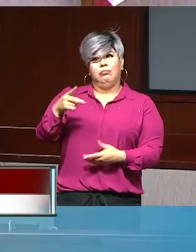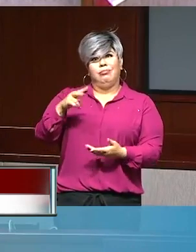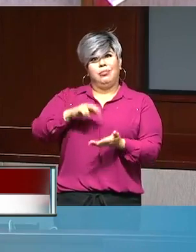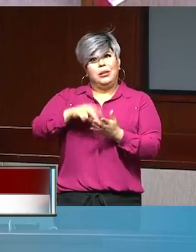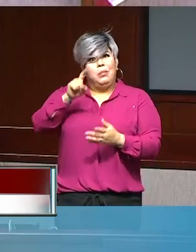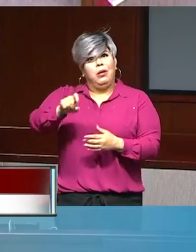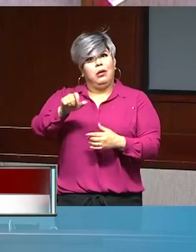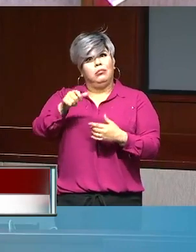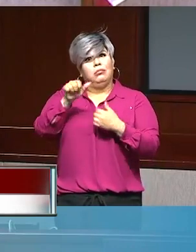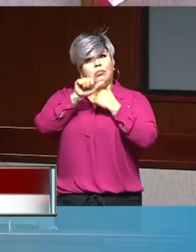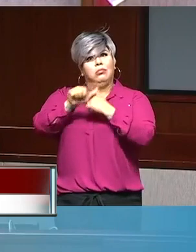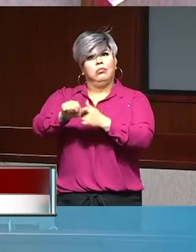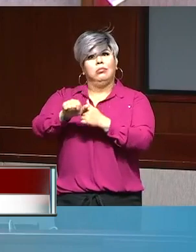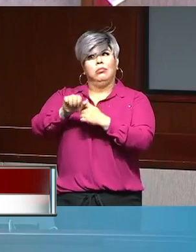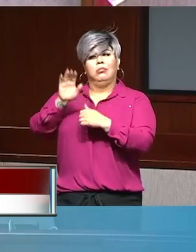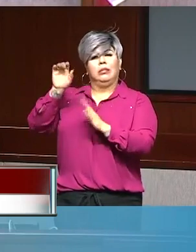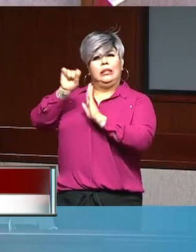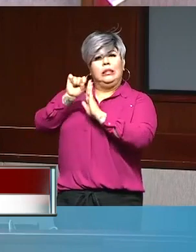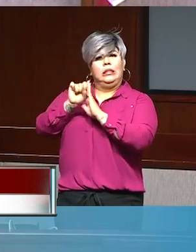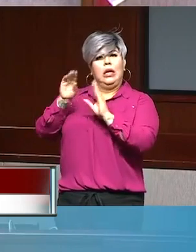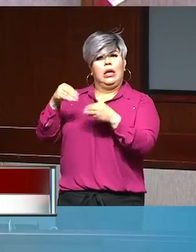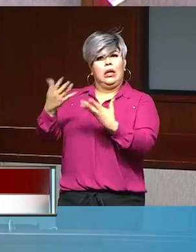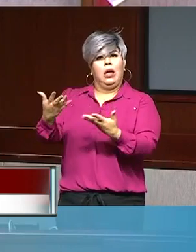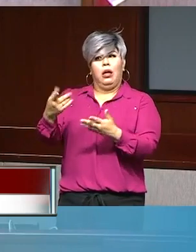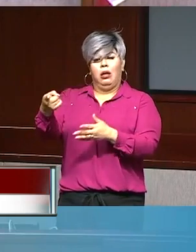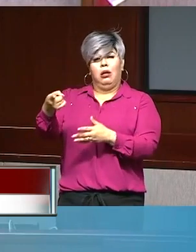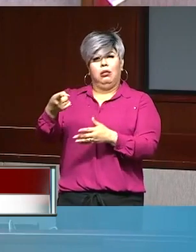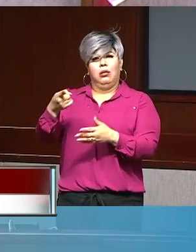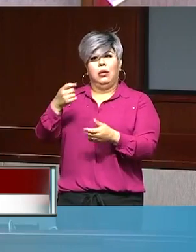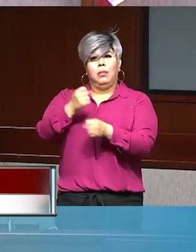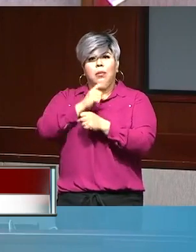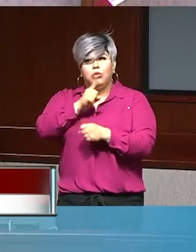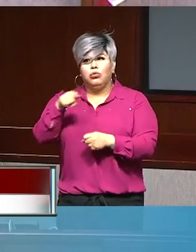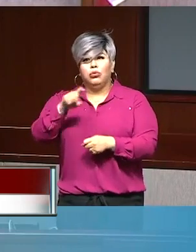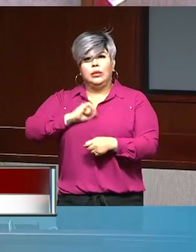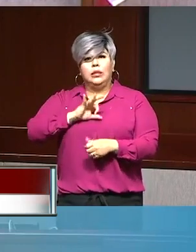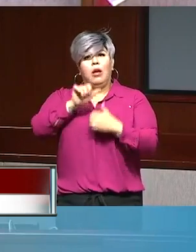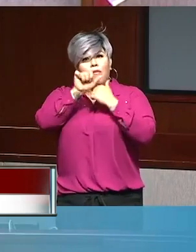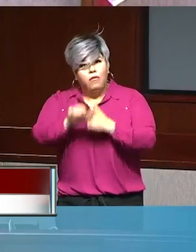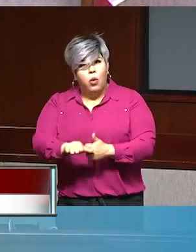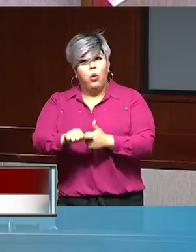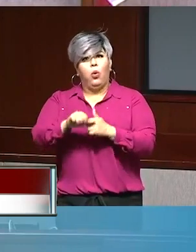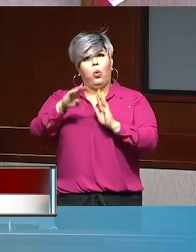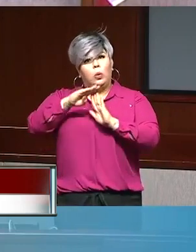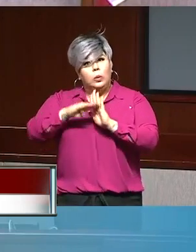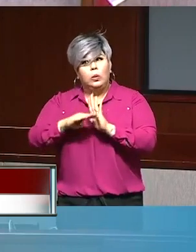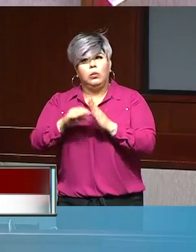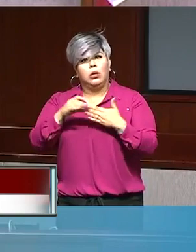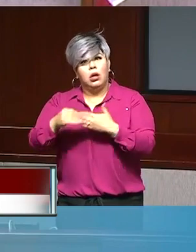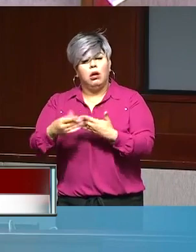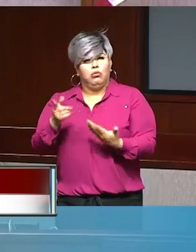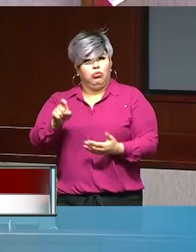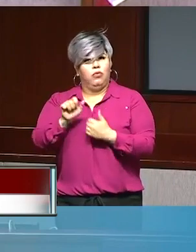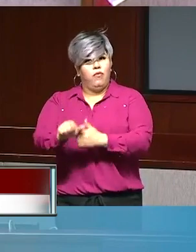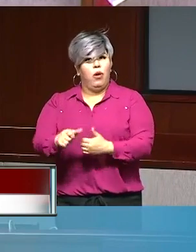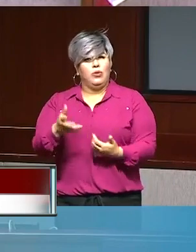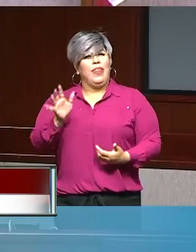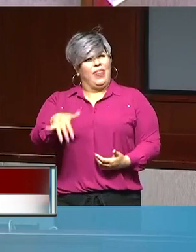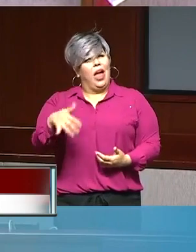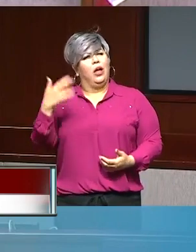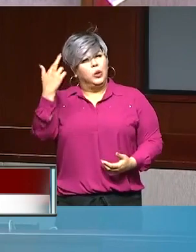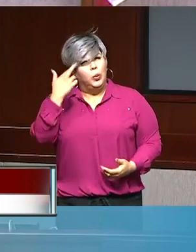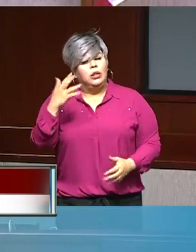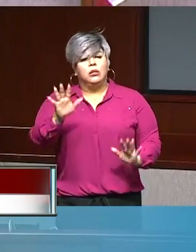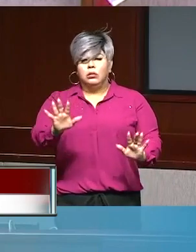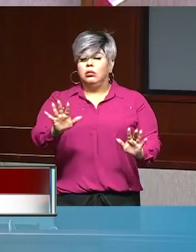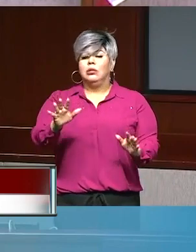the guidance, ensuring all of the employees at these businesses are following the protocols and guidance. But this is really not, it's